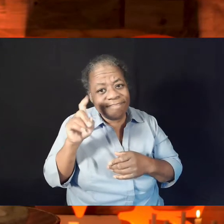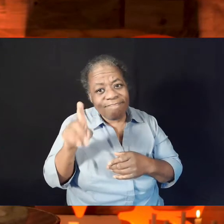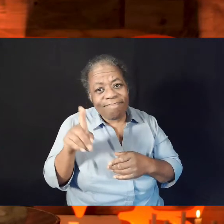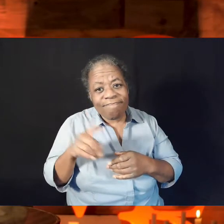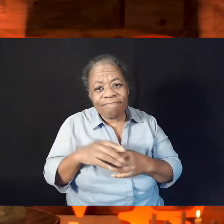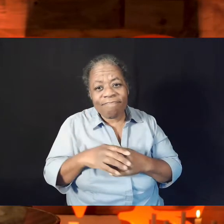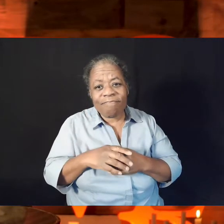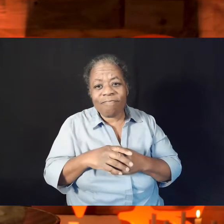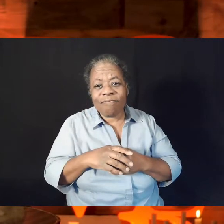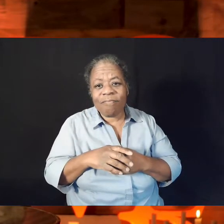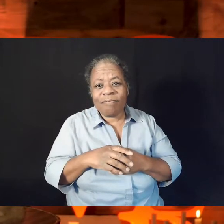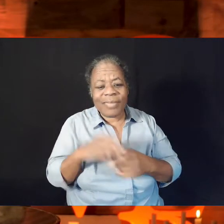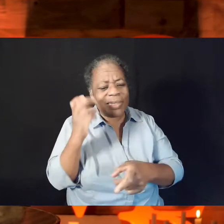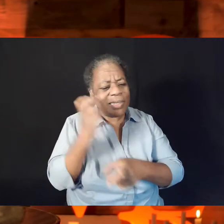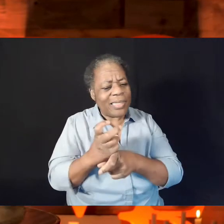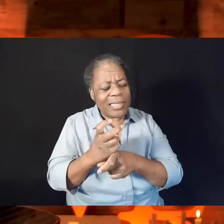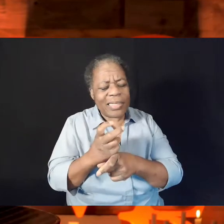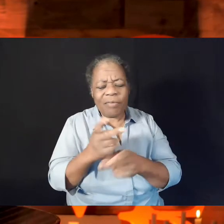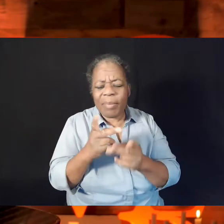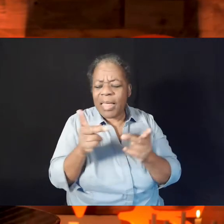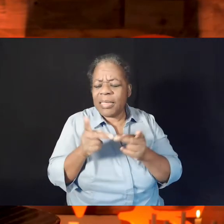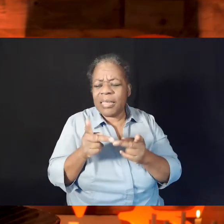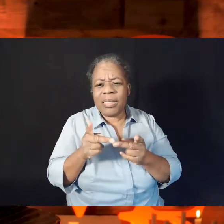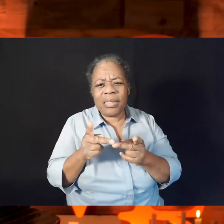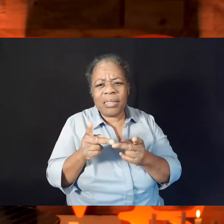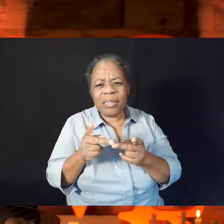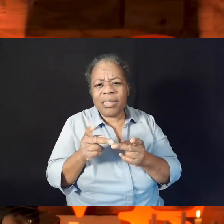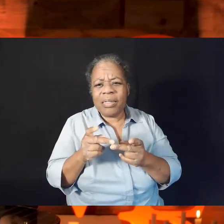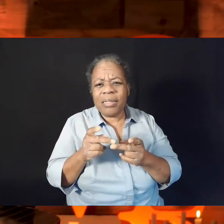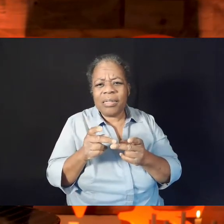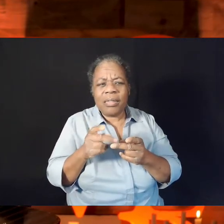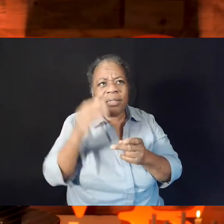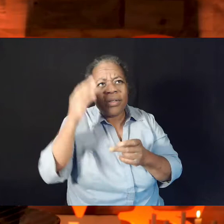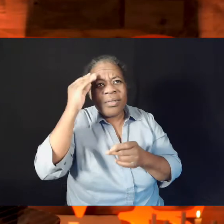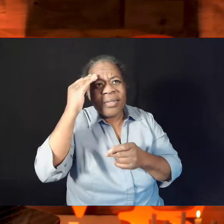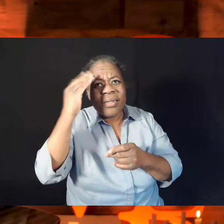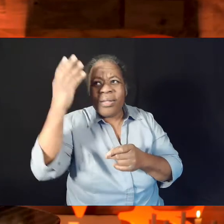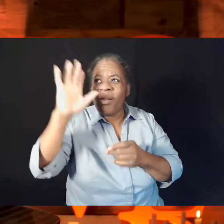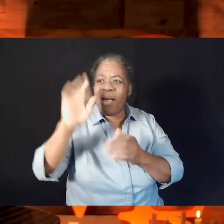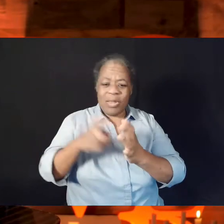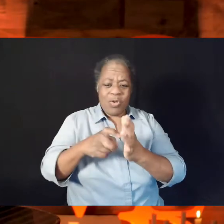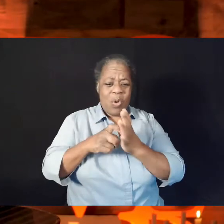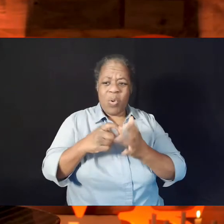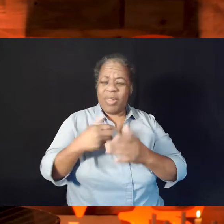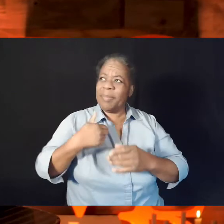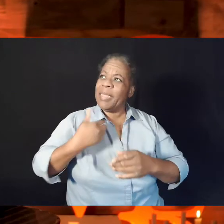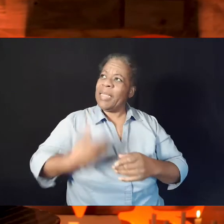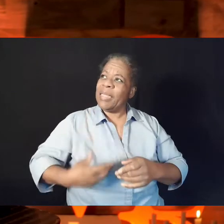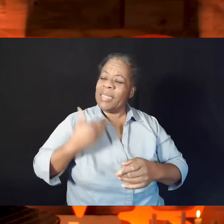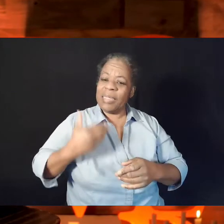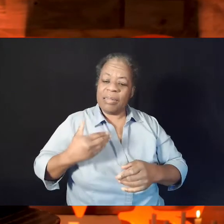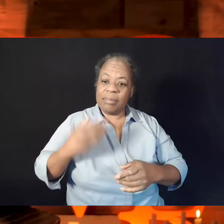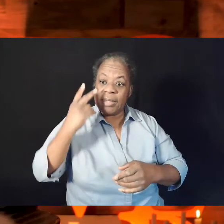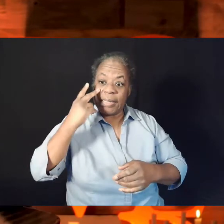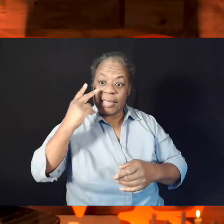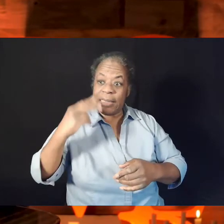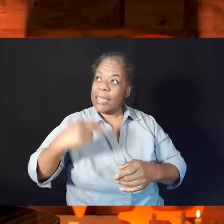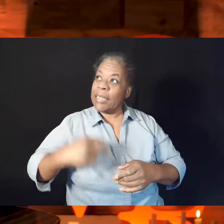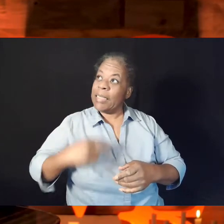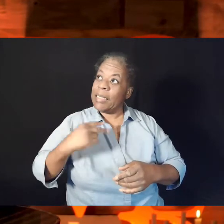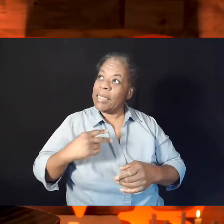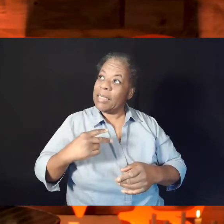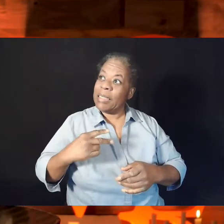That can be a tough place to be, wondering if God really notices you. Does he really see what you're going